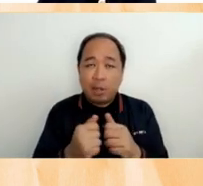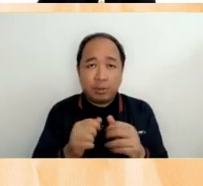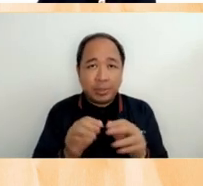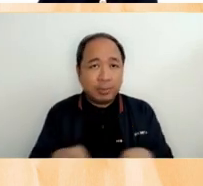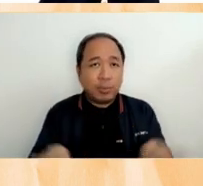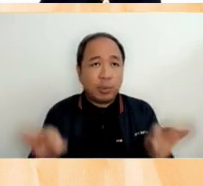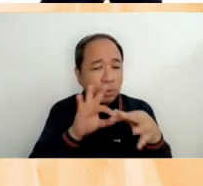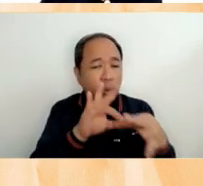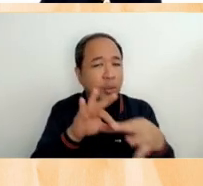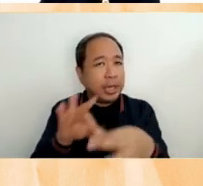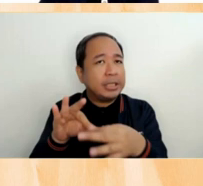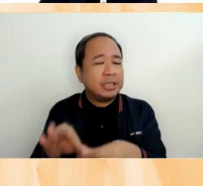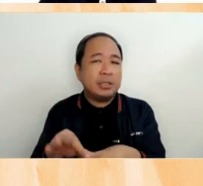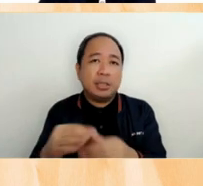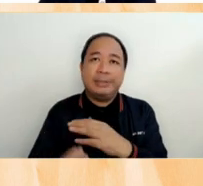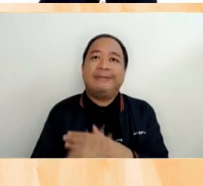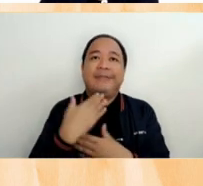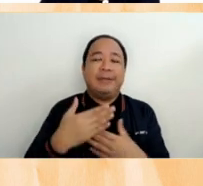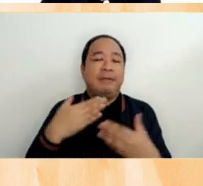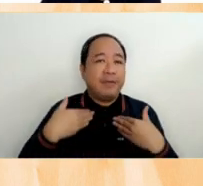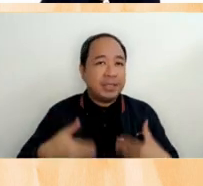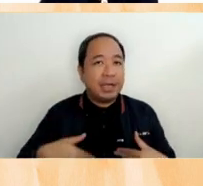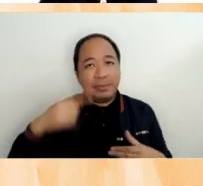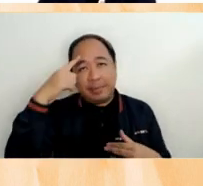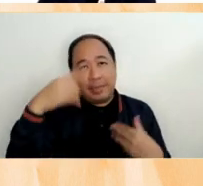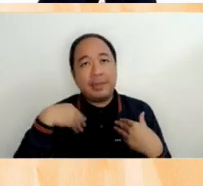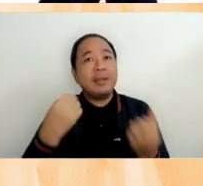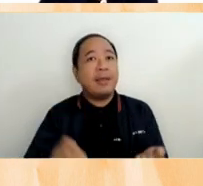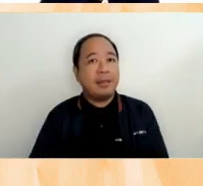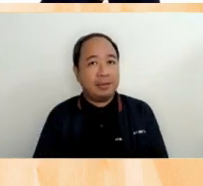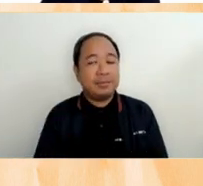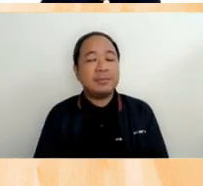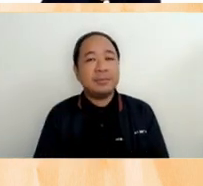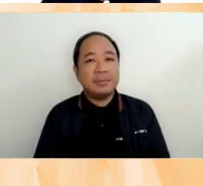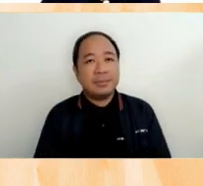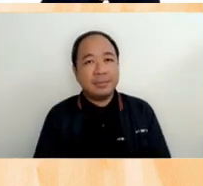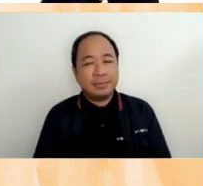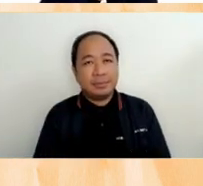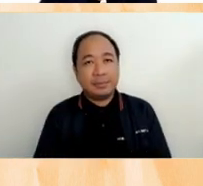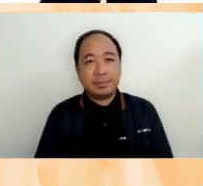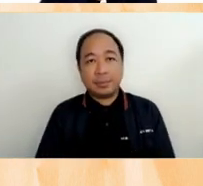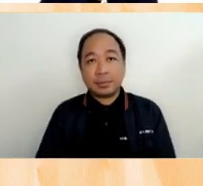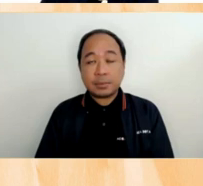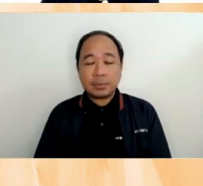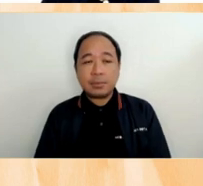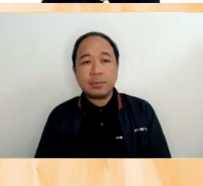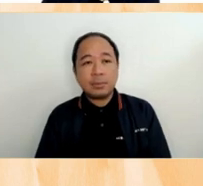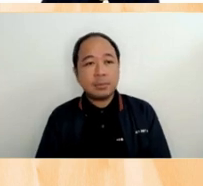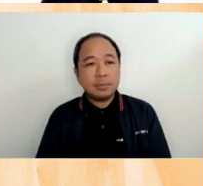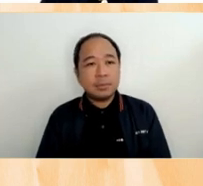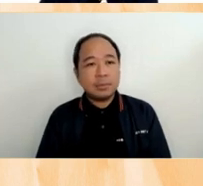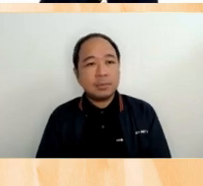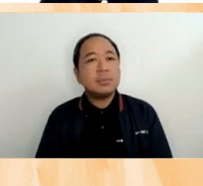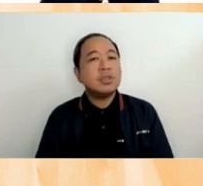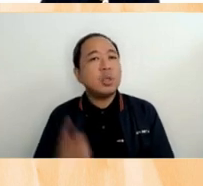About a week ago, it was World Mental Health Day, and aptly so, we've talked about mental health of our children during the past